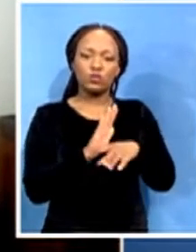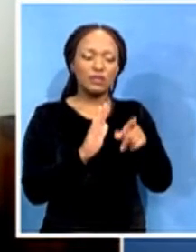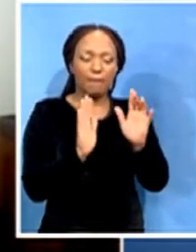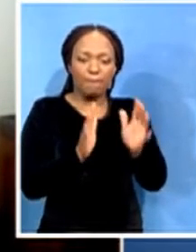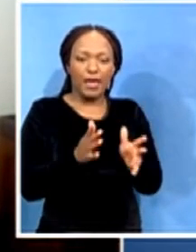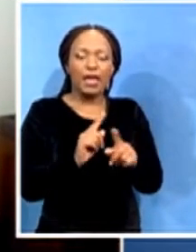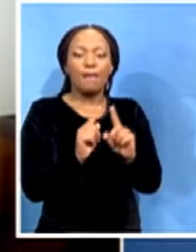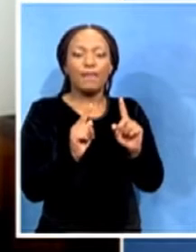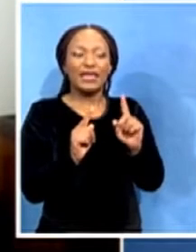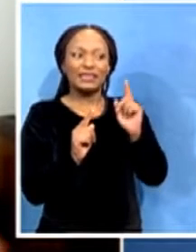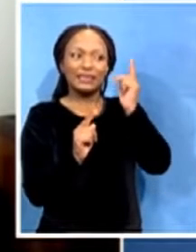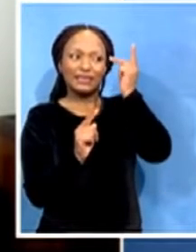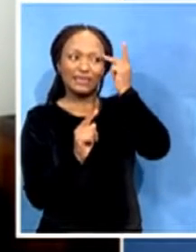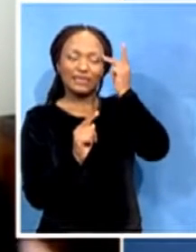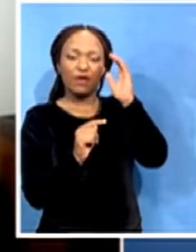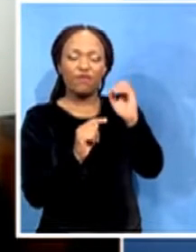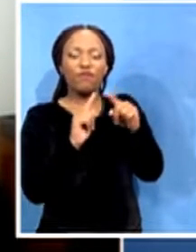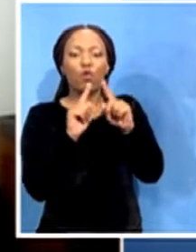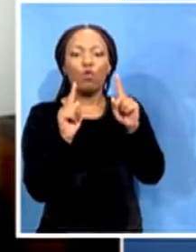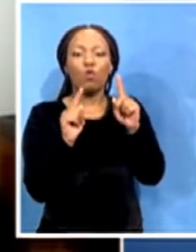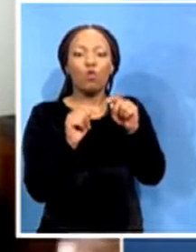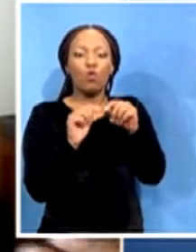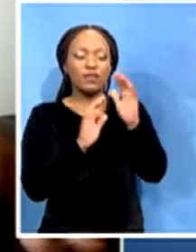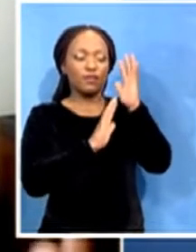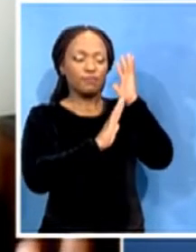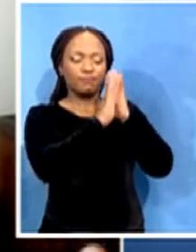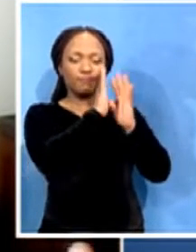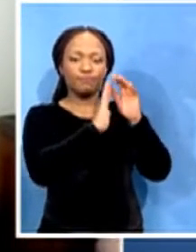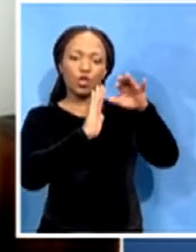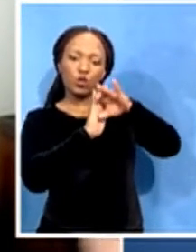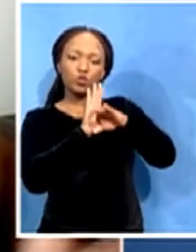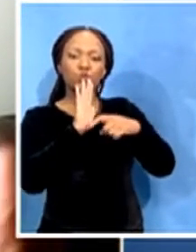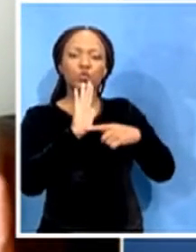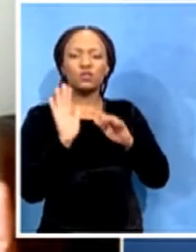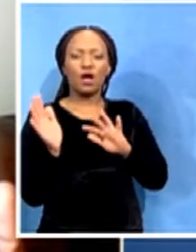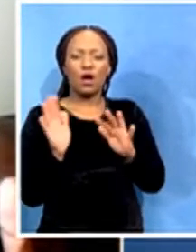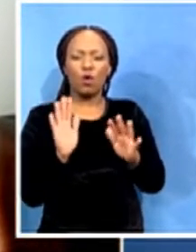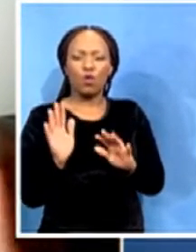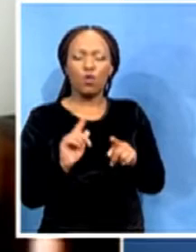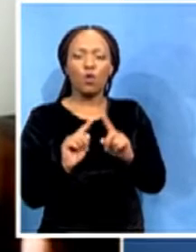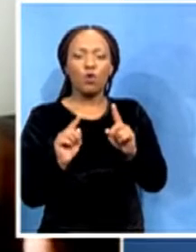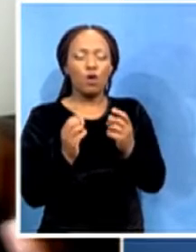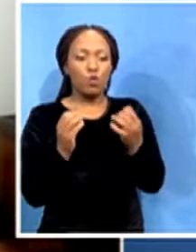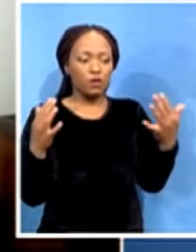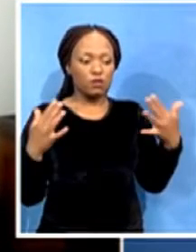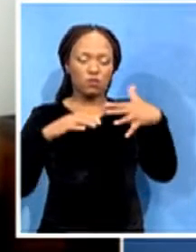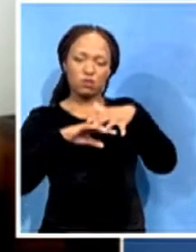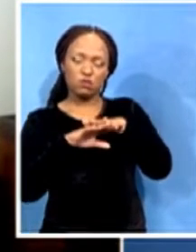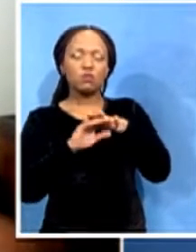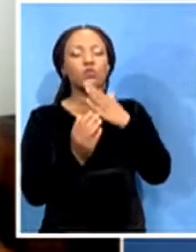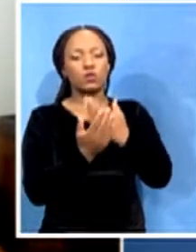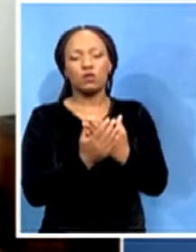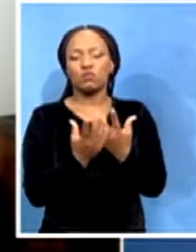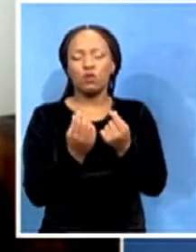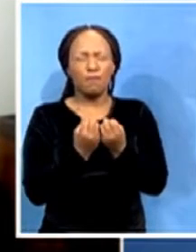of the Constitution. And I think with a combination of things, we can do a lot by bridging the gap between South Africans. And also, don't